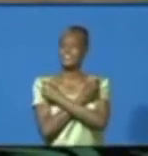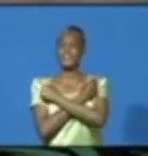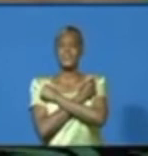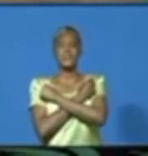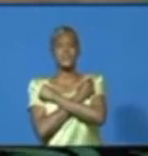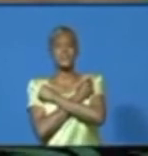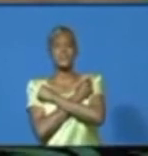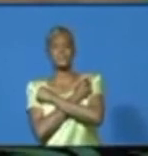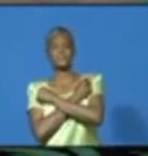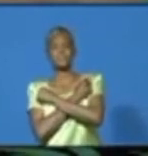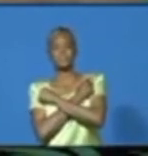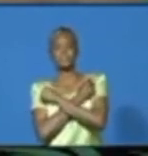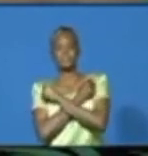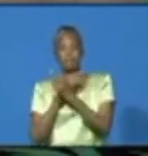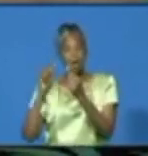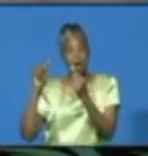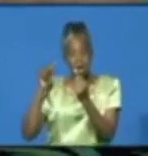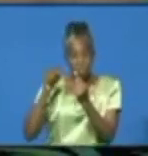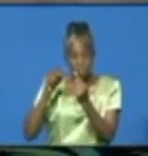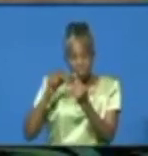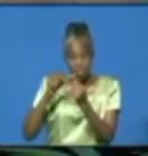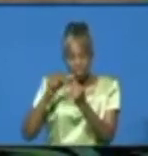until all at the altar we lay.